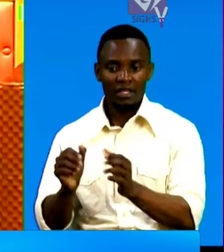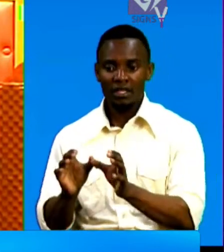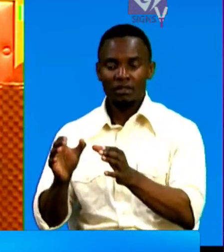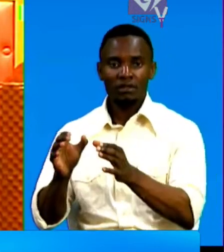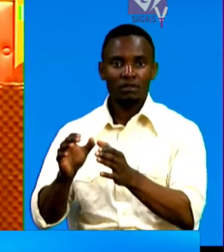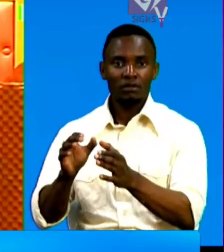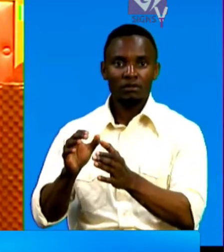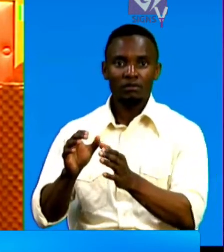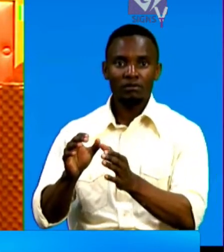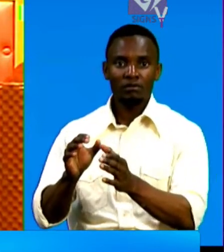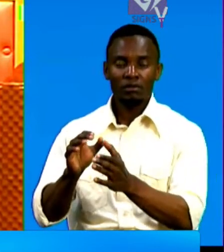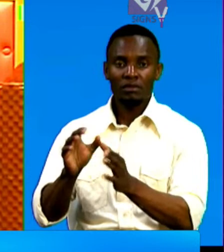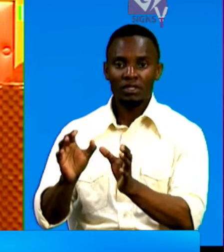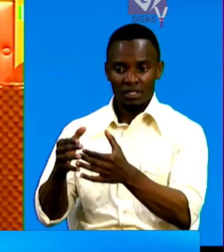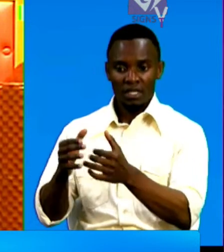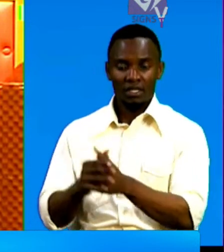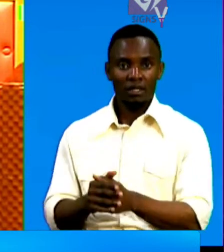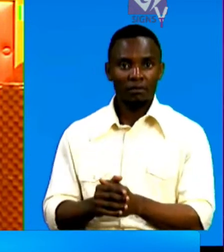strikes,